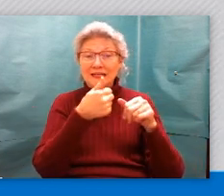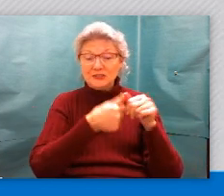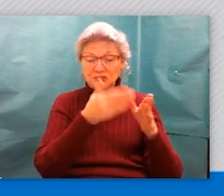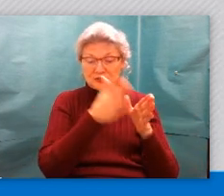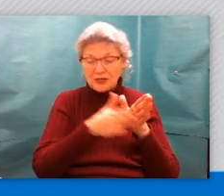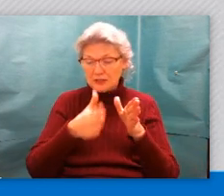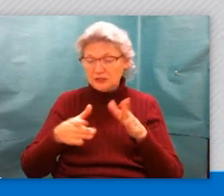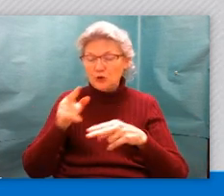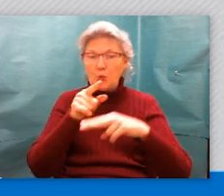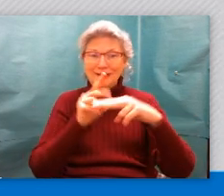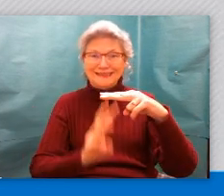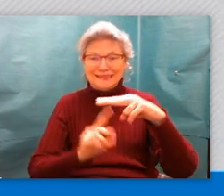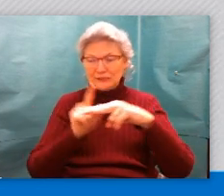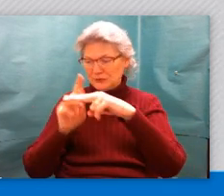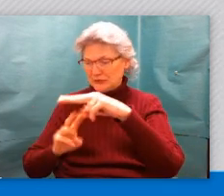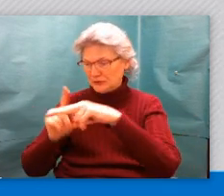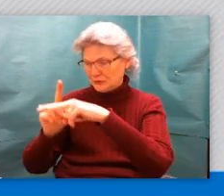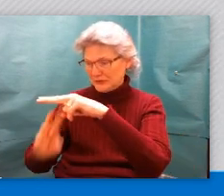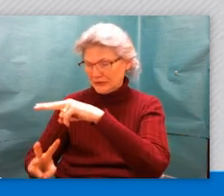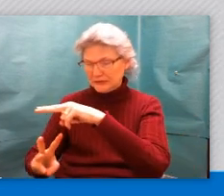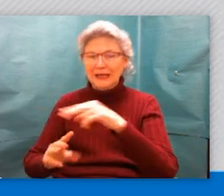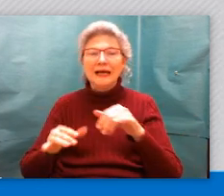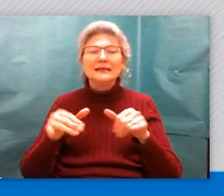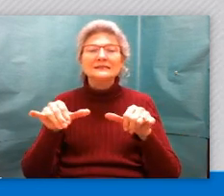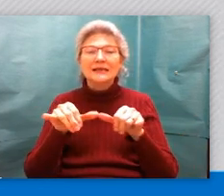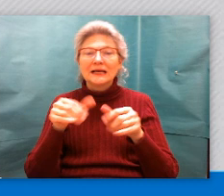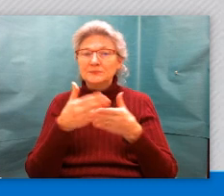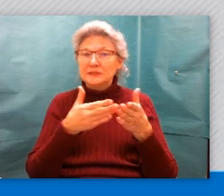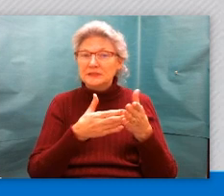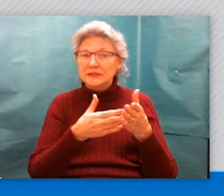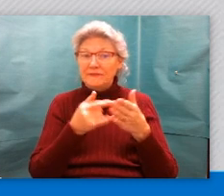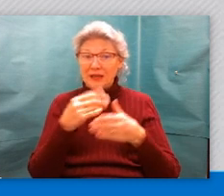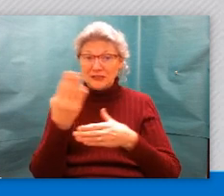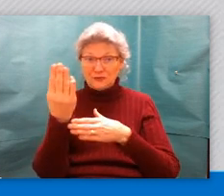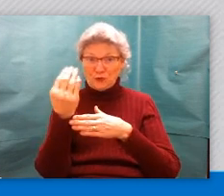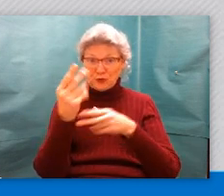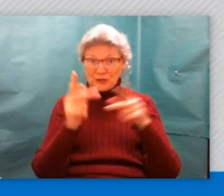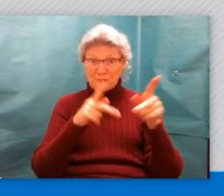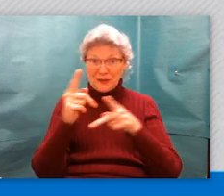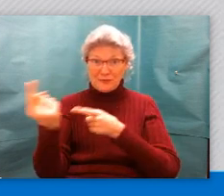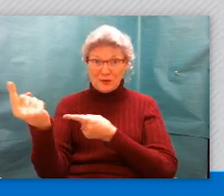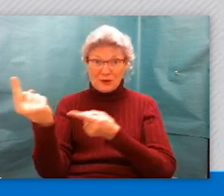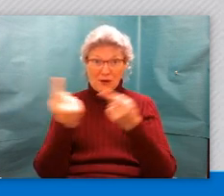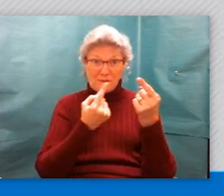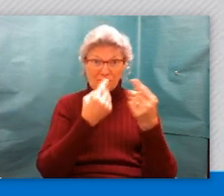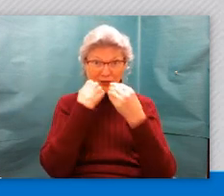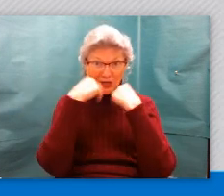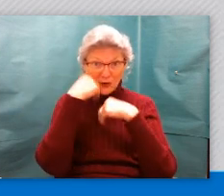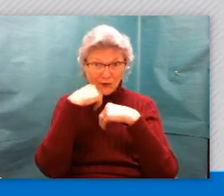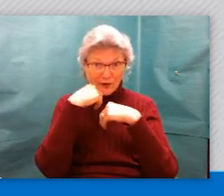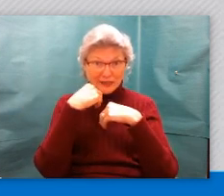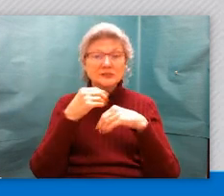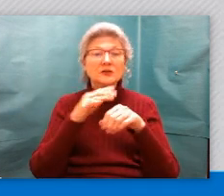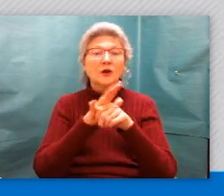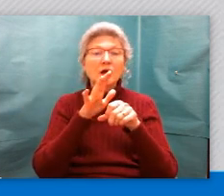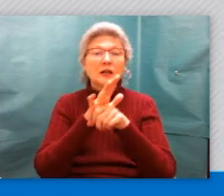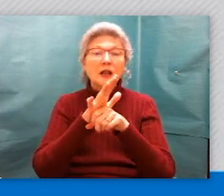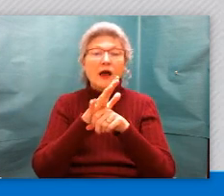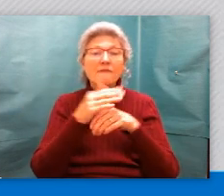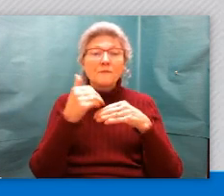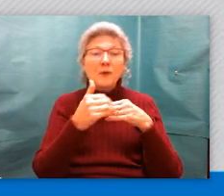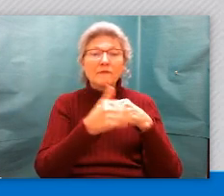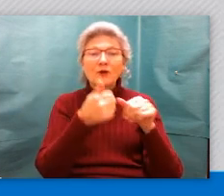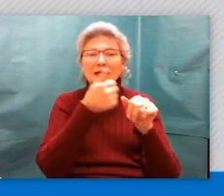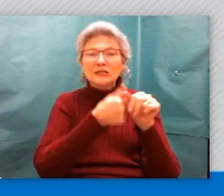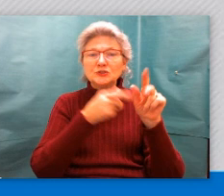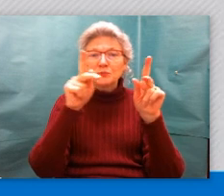pieces. If he has 14 people over for dinner, is there enough bread for each person to have one piece? If each person gets